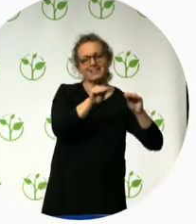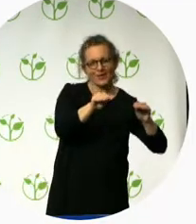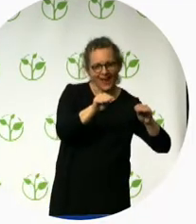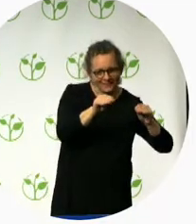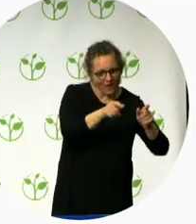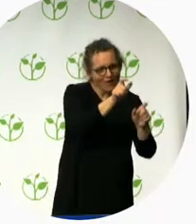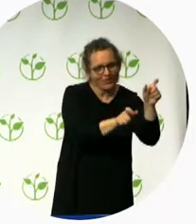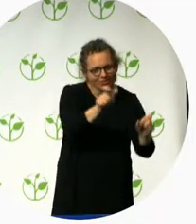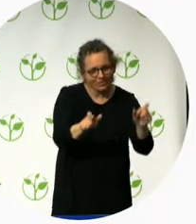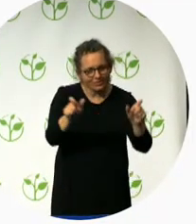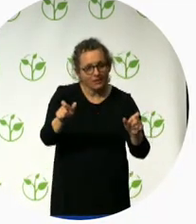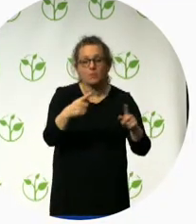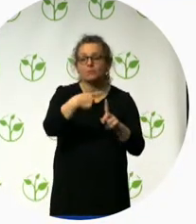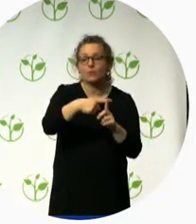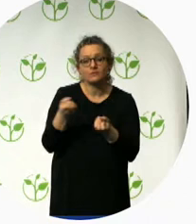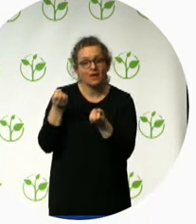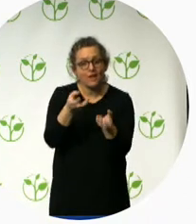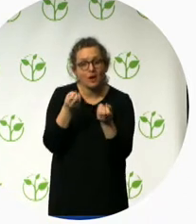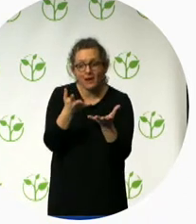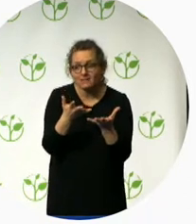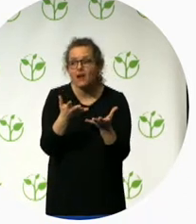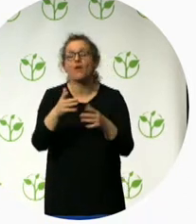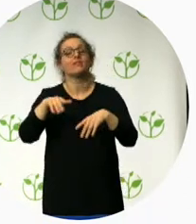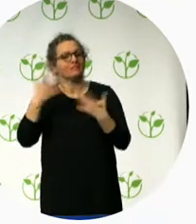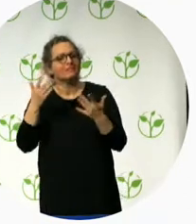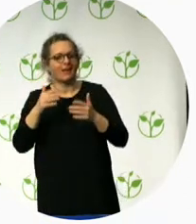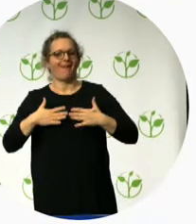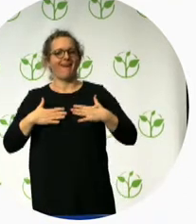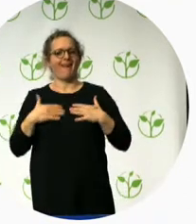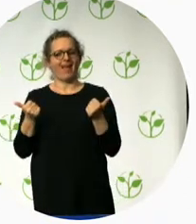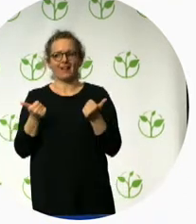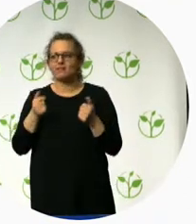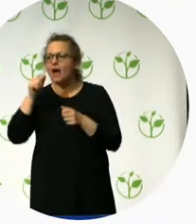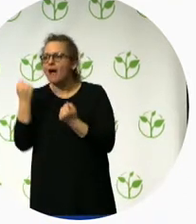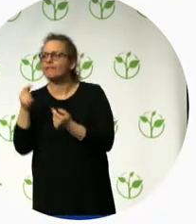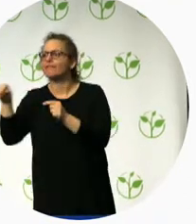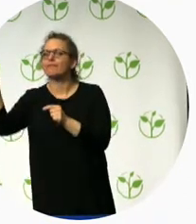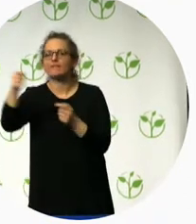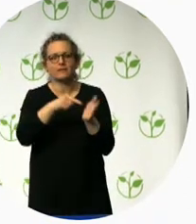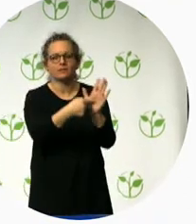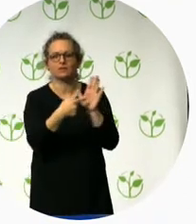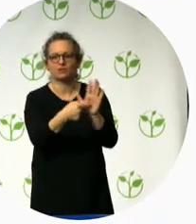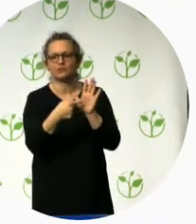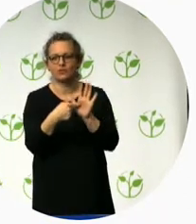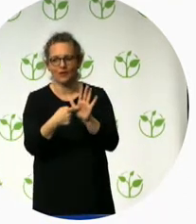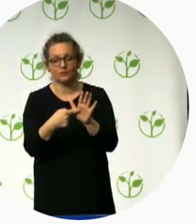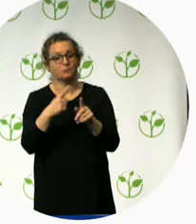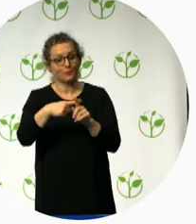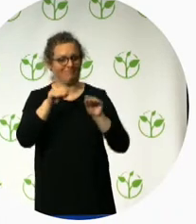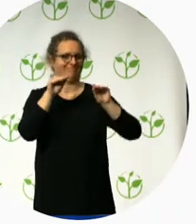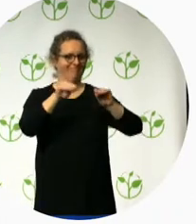agricultural agents, social workers, and for personnel of faith-based